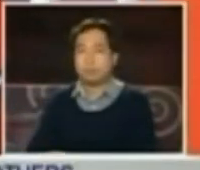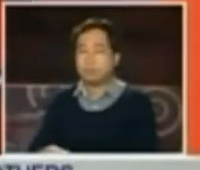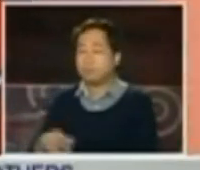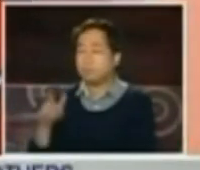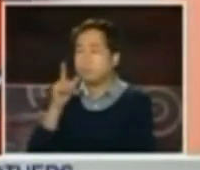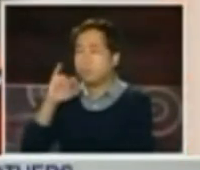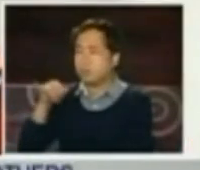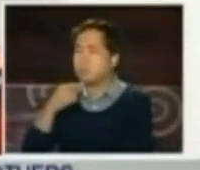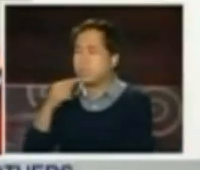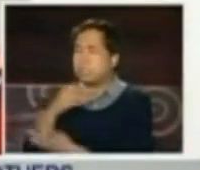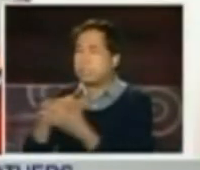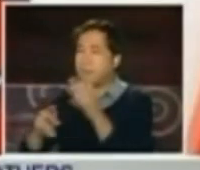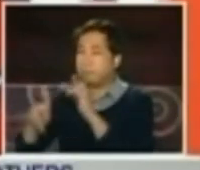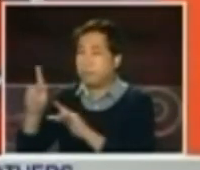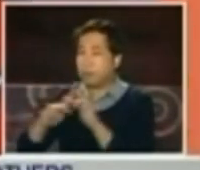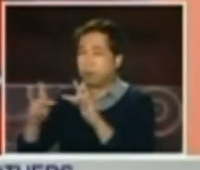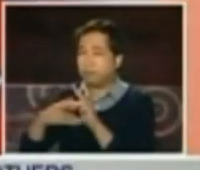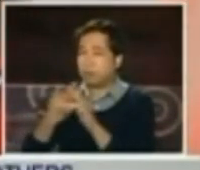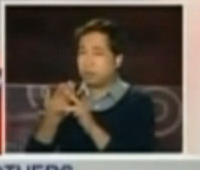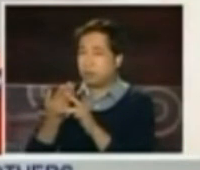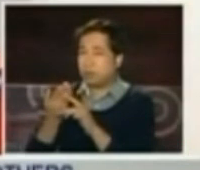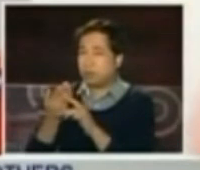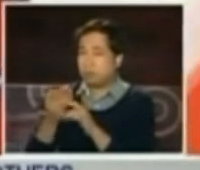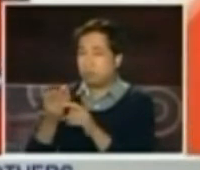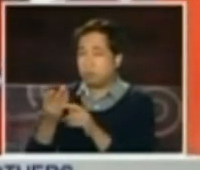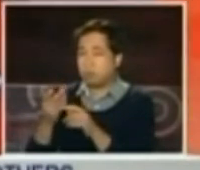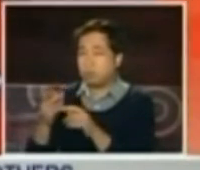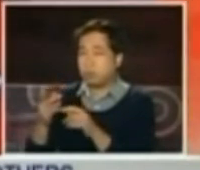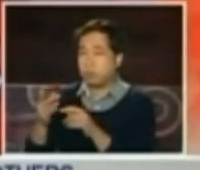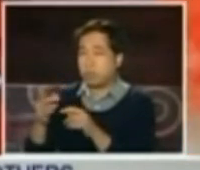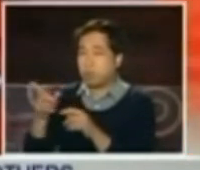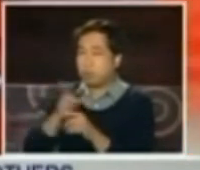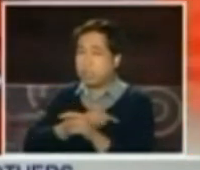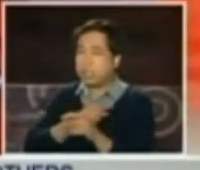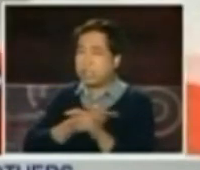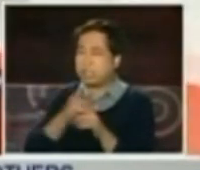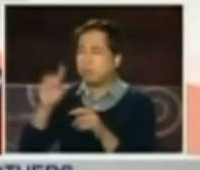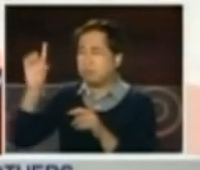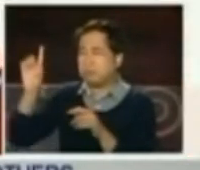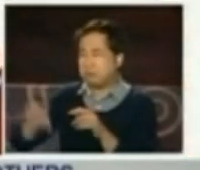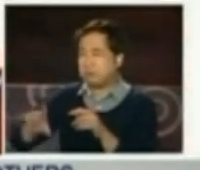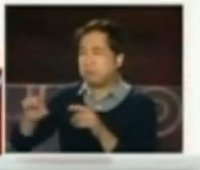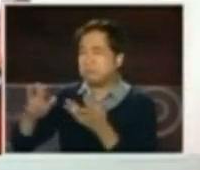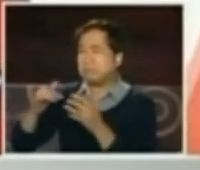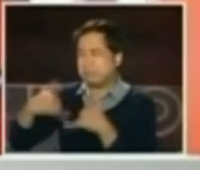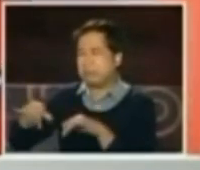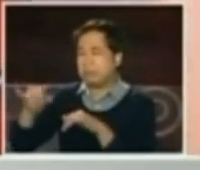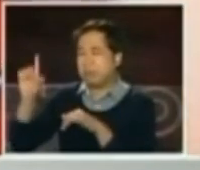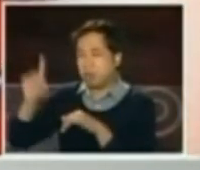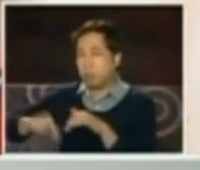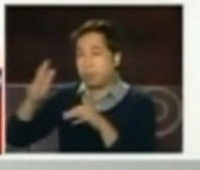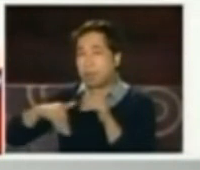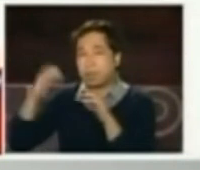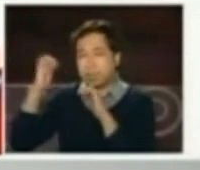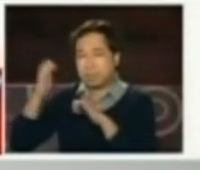little lower, no? Yung number ng guilty votes. But what do you think pushed it